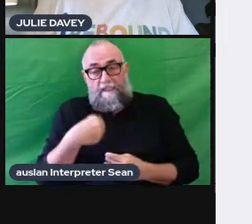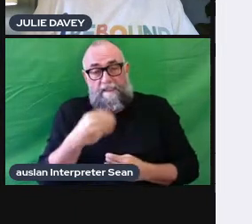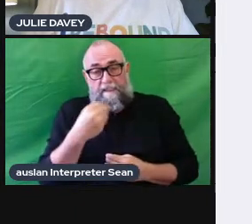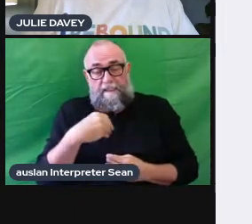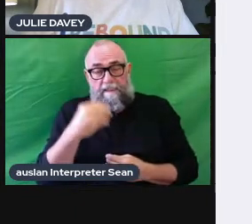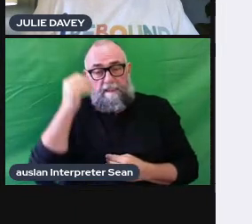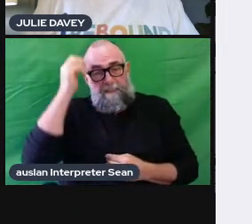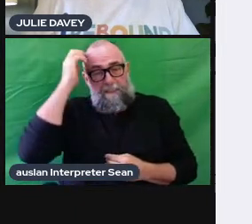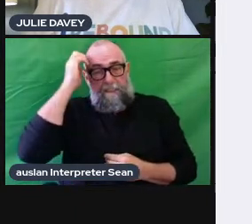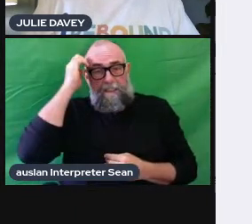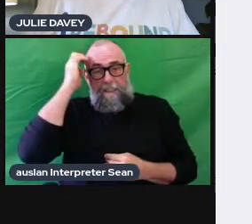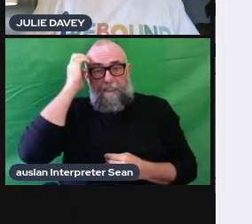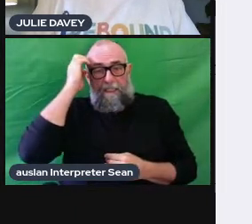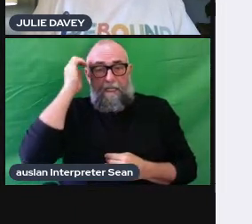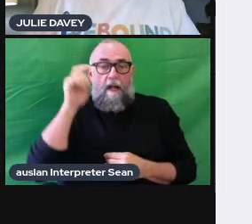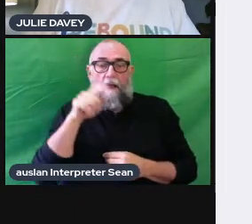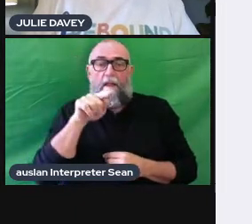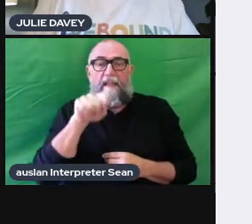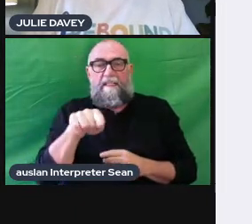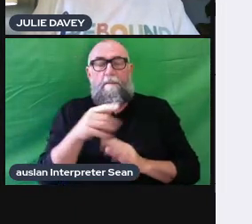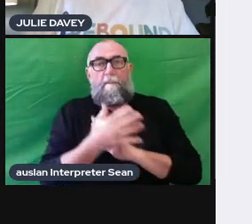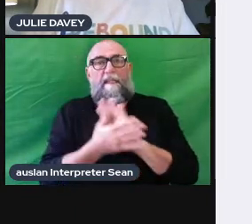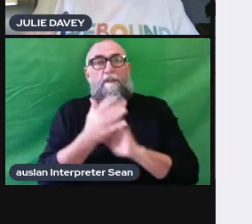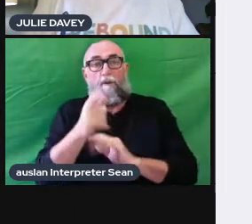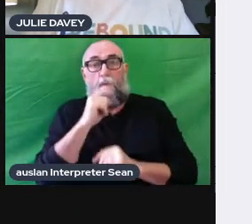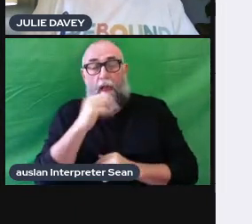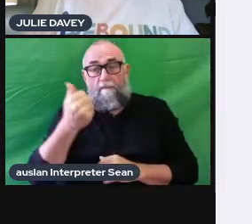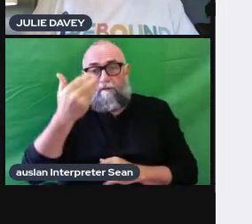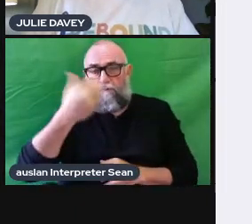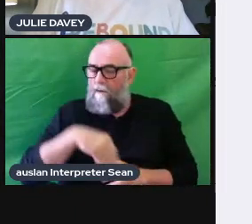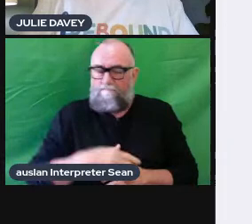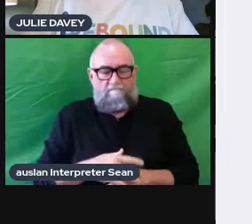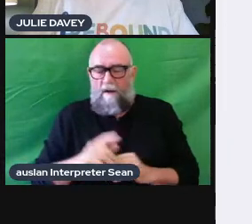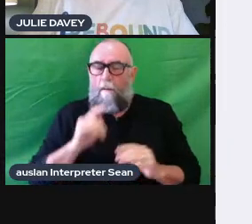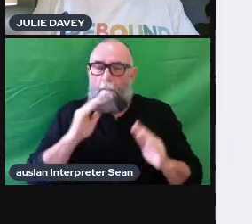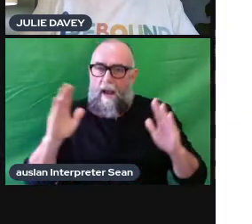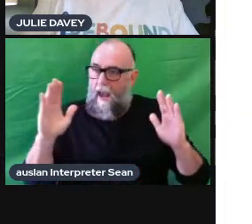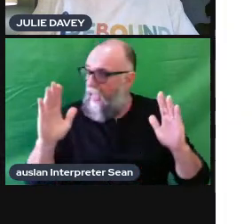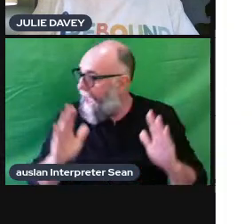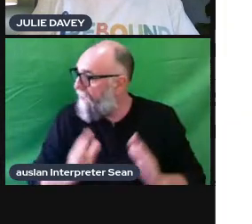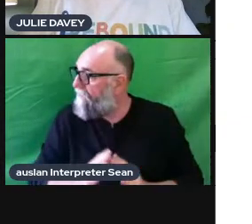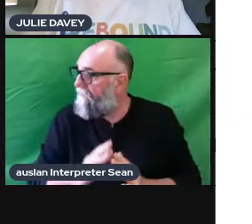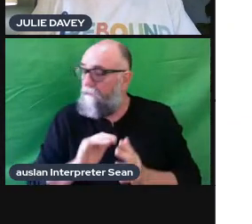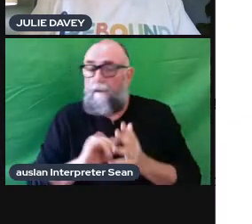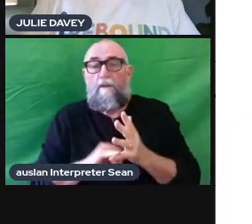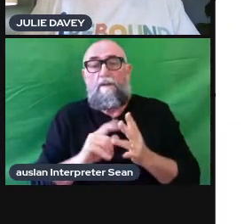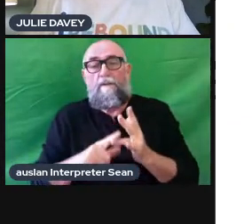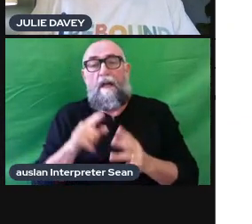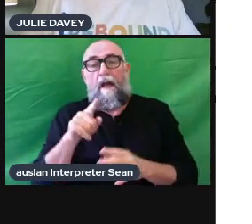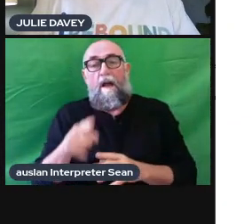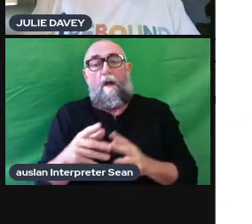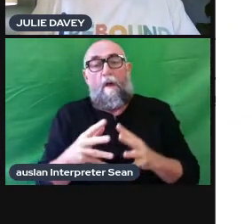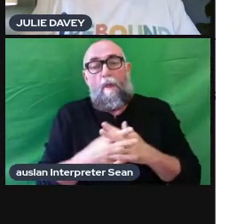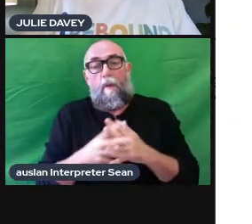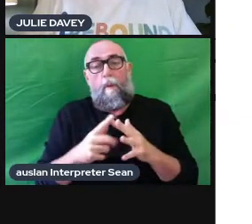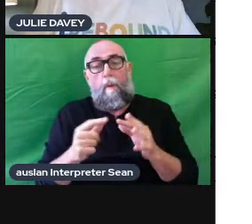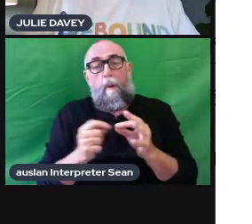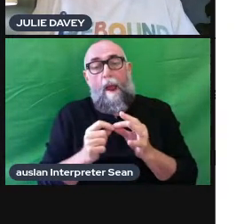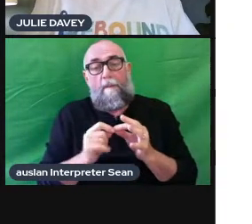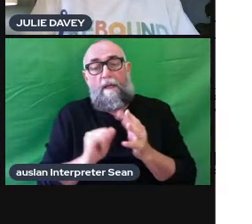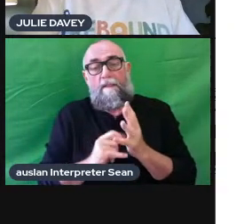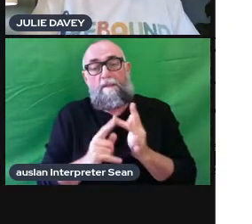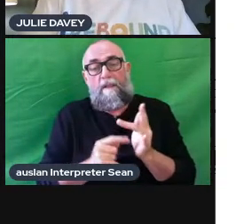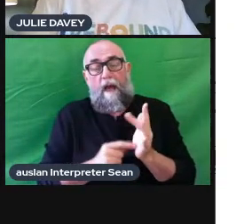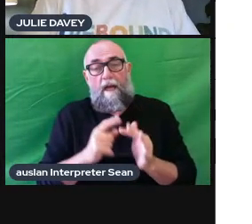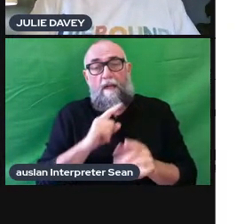a subsequent stroke. So the other part of the website is actually moving more, and